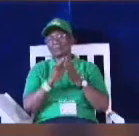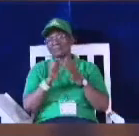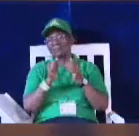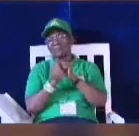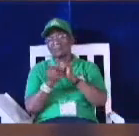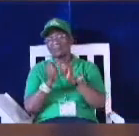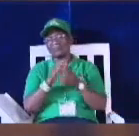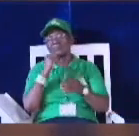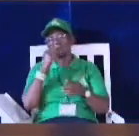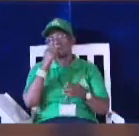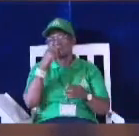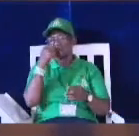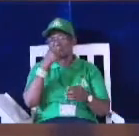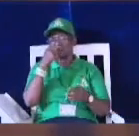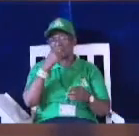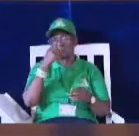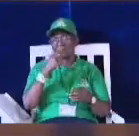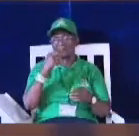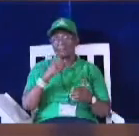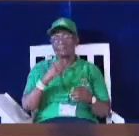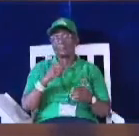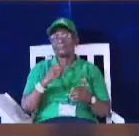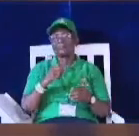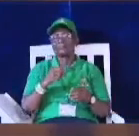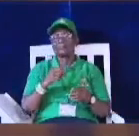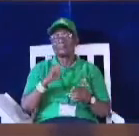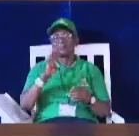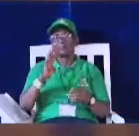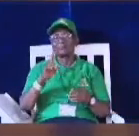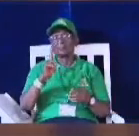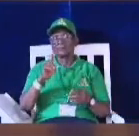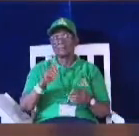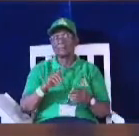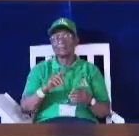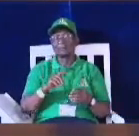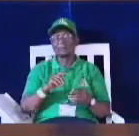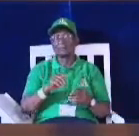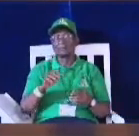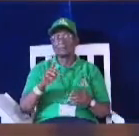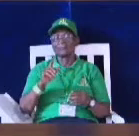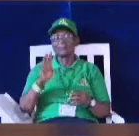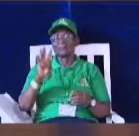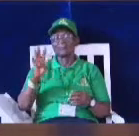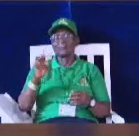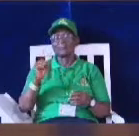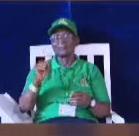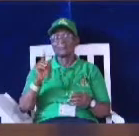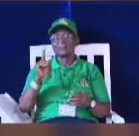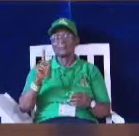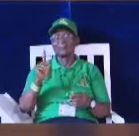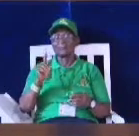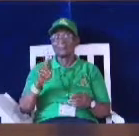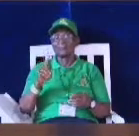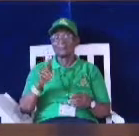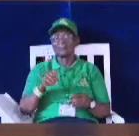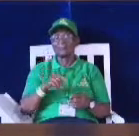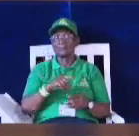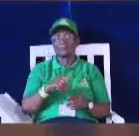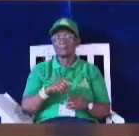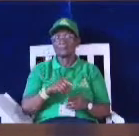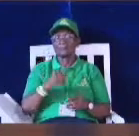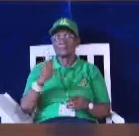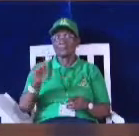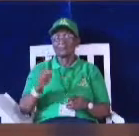1 to 41. Acts 2, 1 to 41. When the Holy Spirit came, and